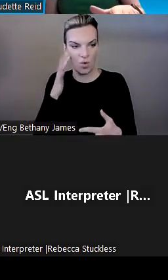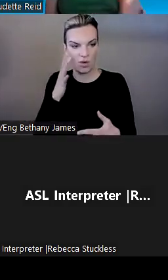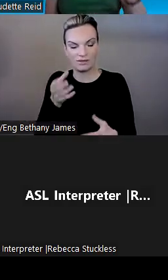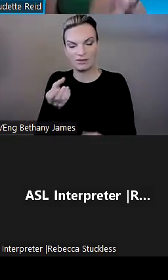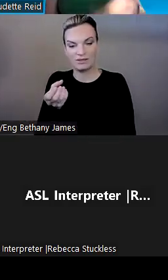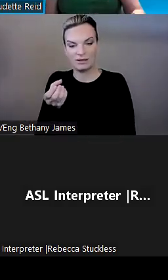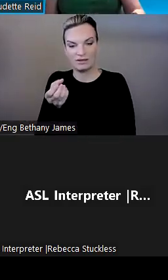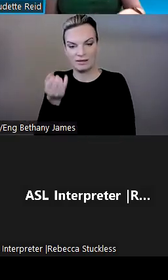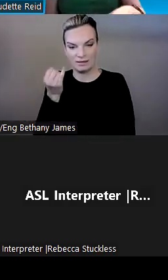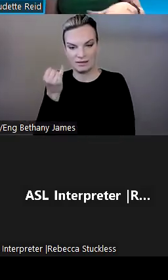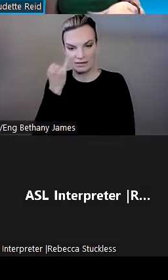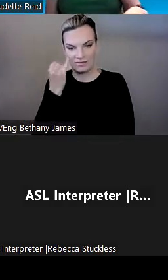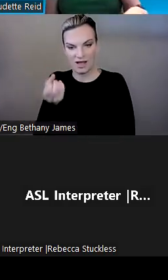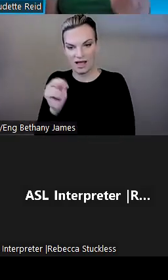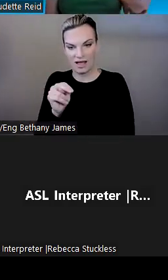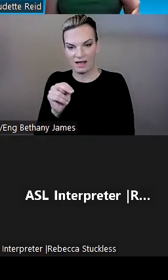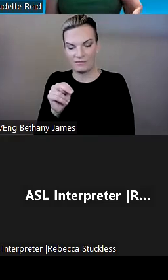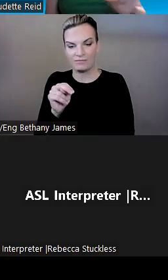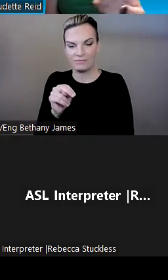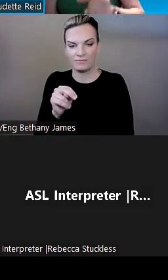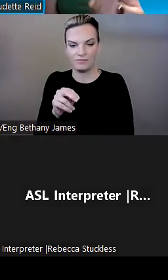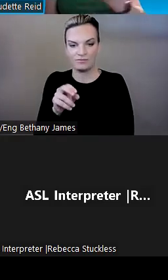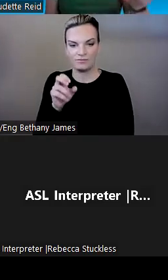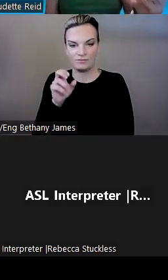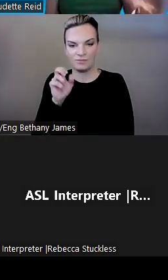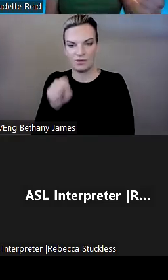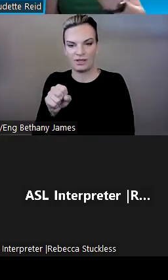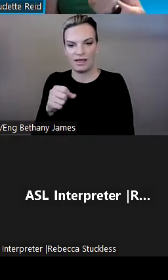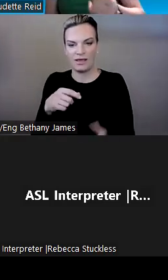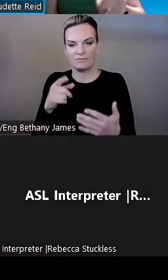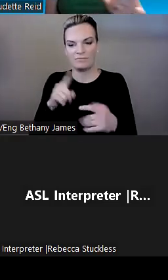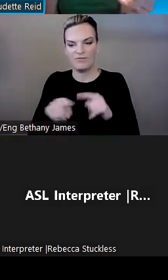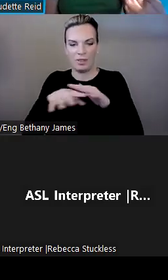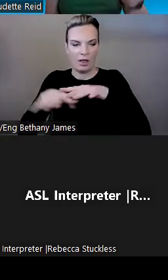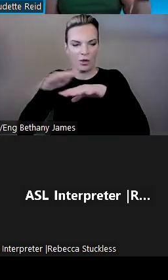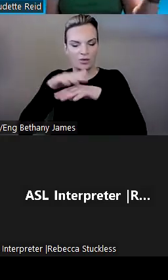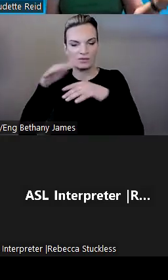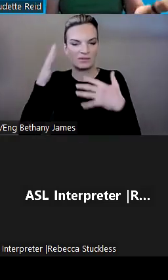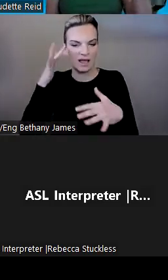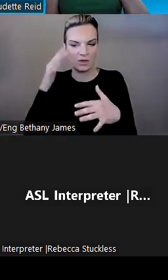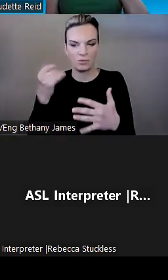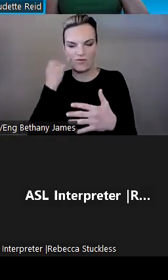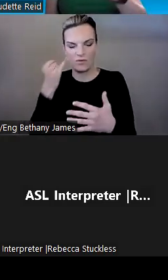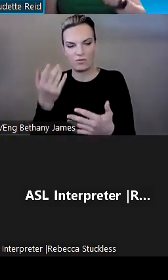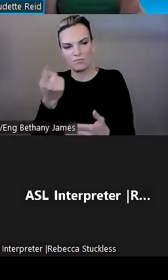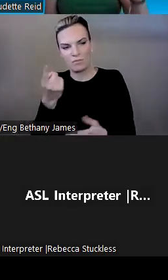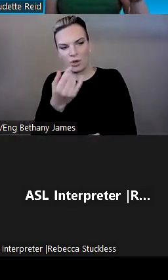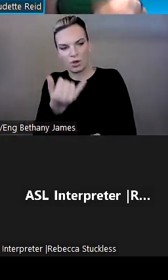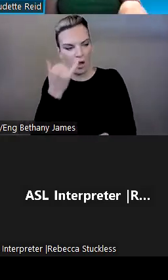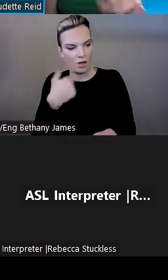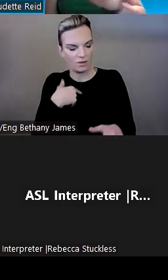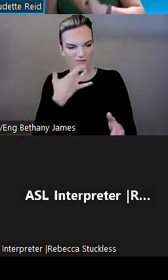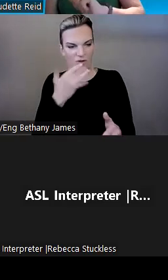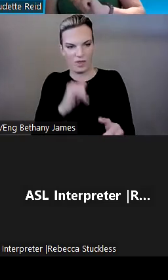can duck under those sounds to hear other kinds of audio or system sounds. If someone calls you or something,